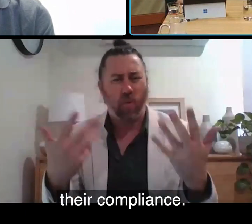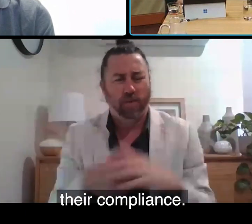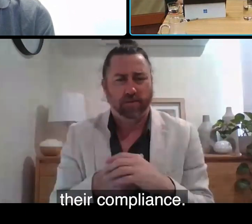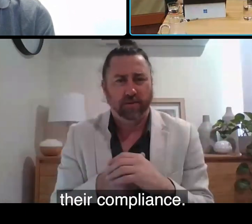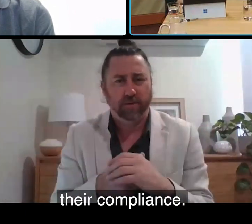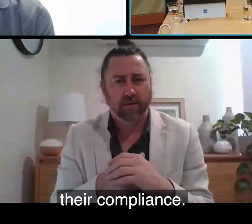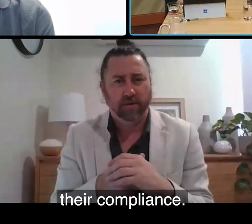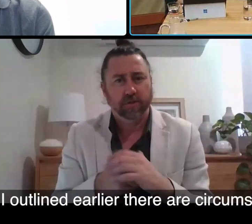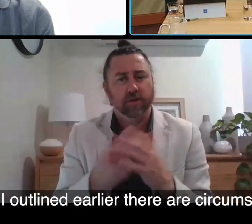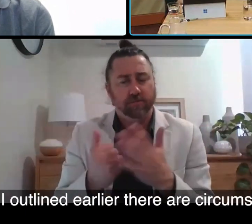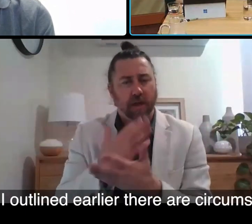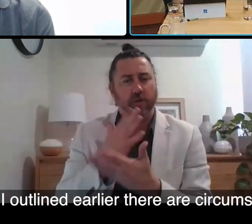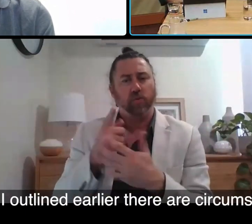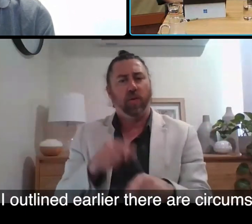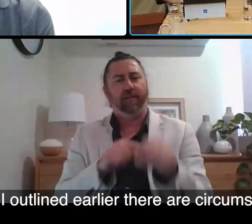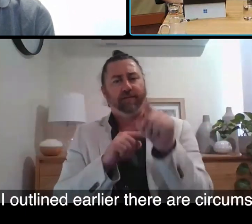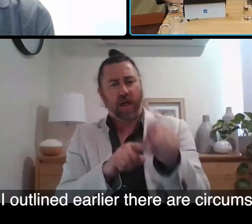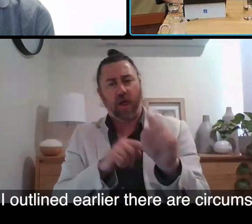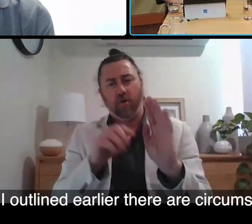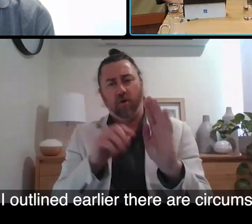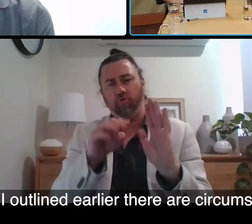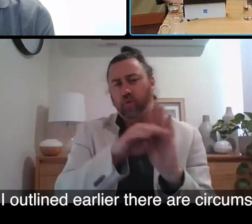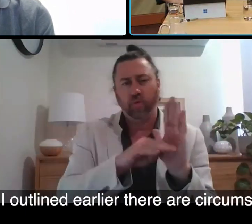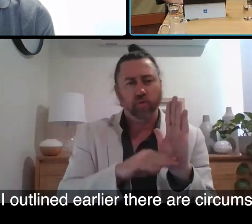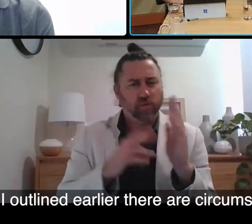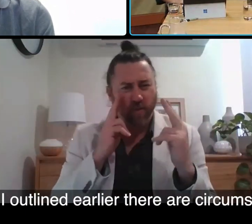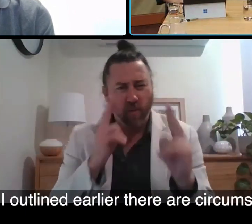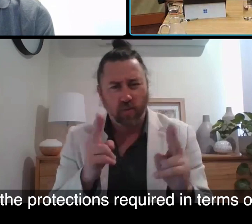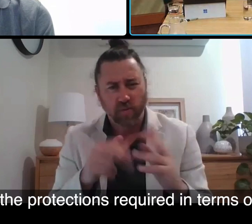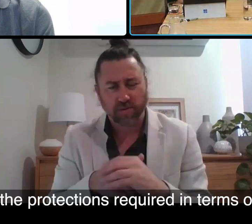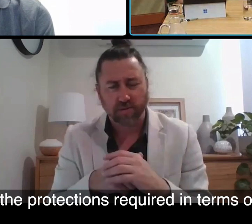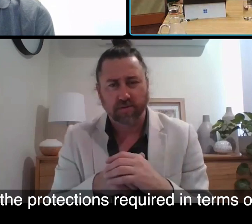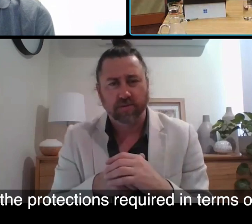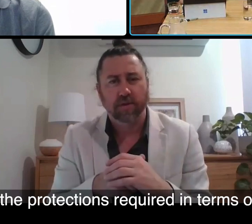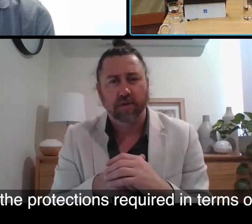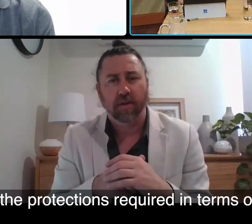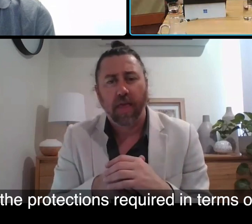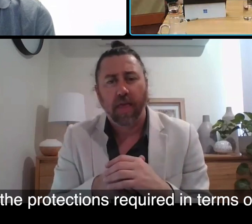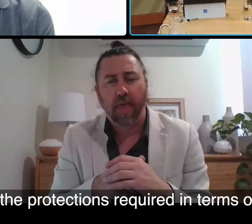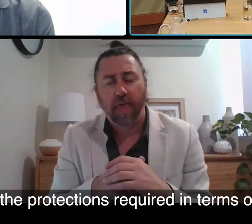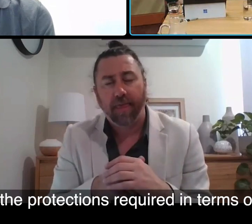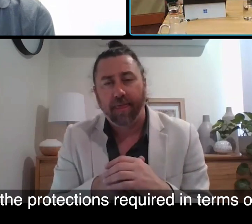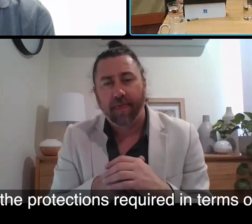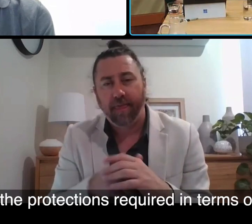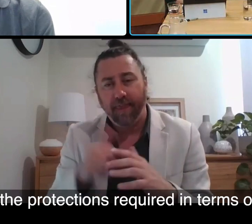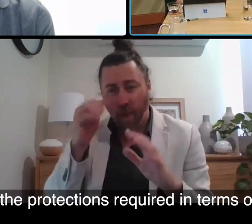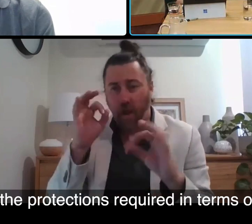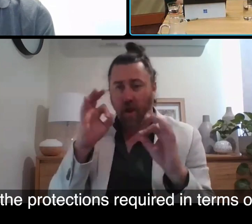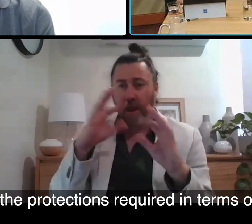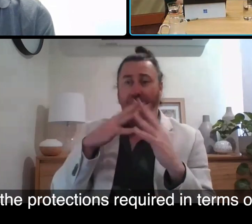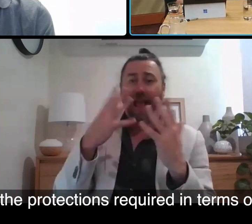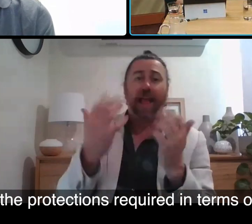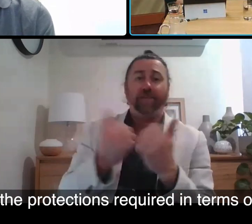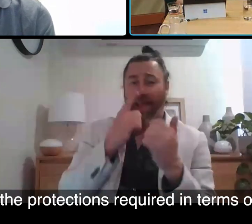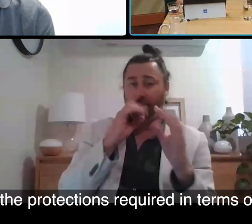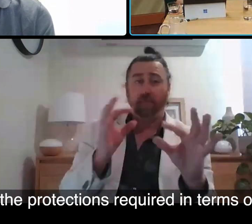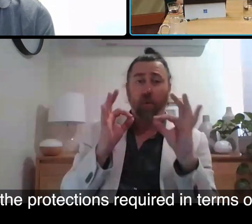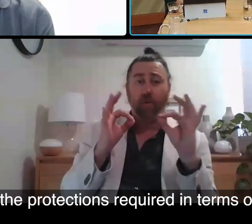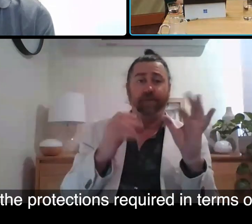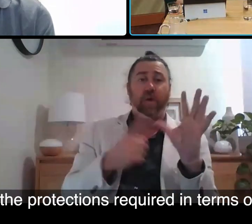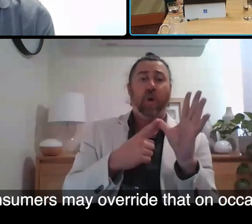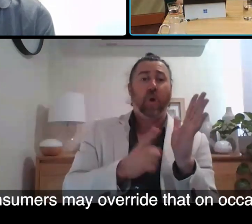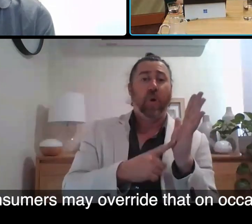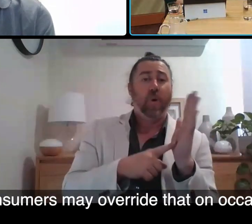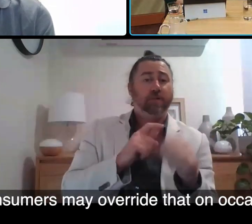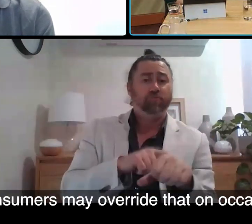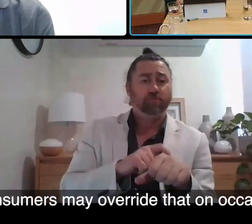their compliance. And as I outlined earlier, there are circumstances where the protections required in terms